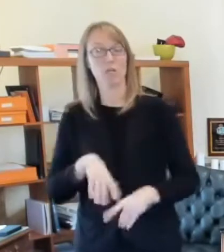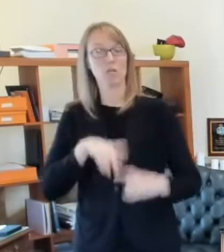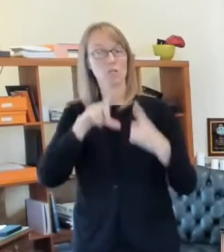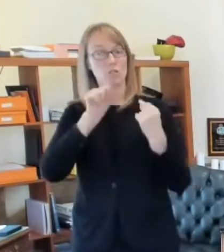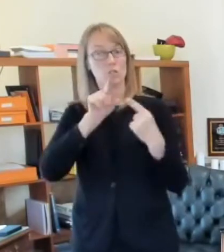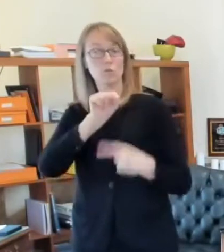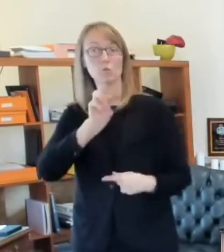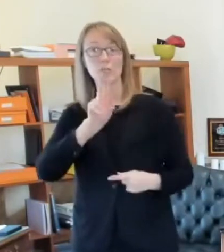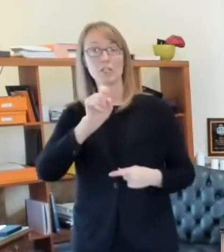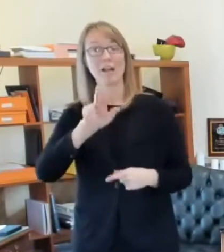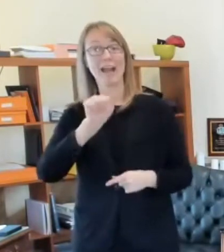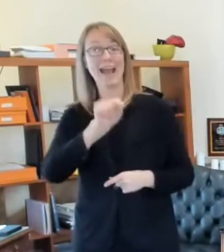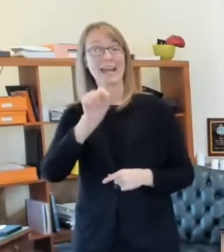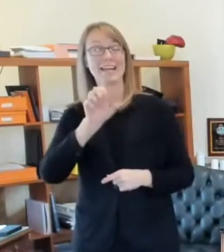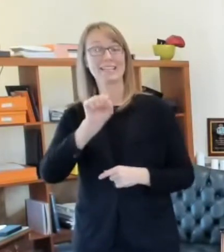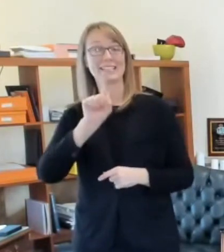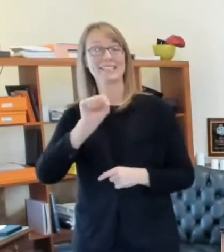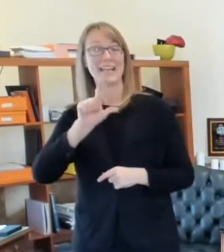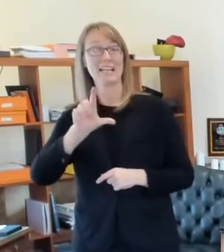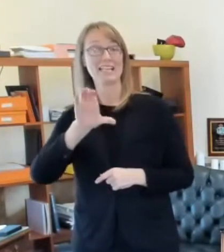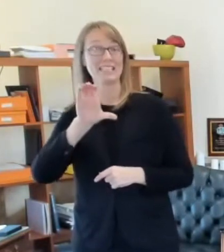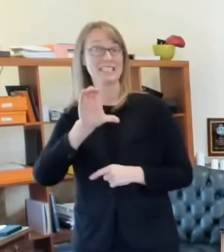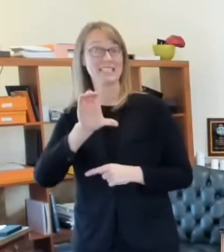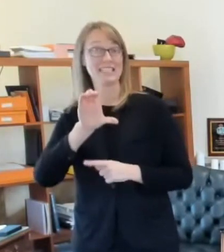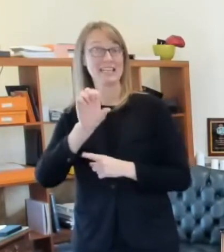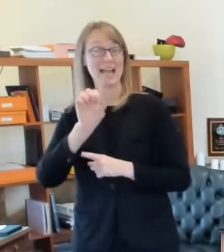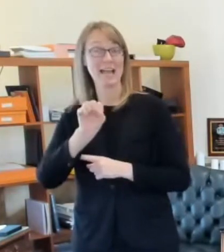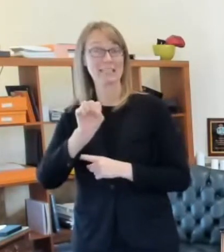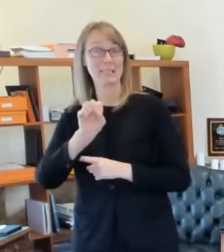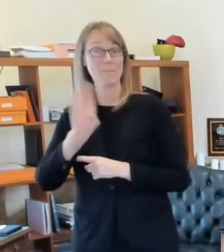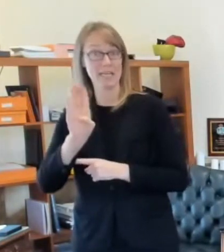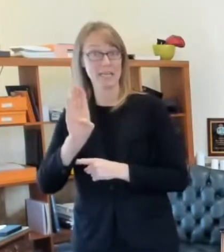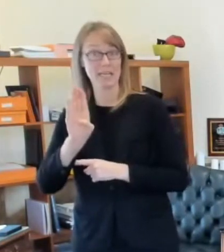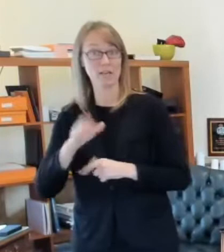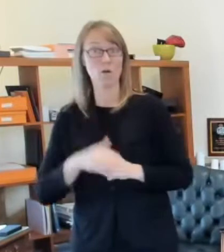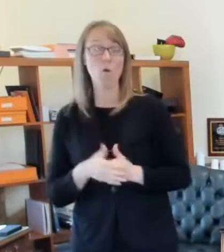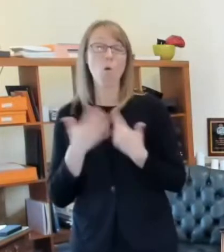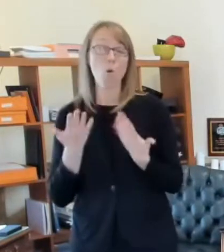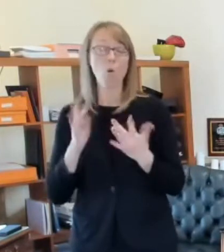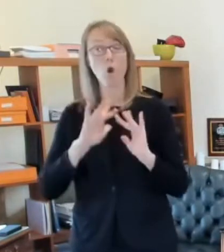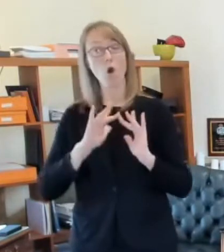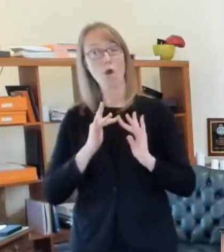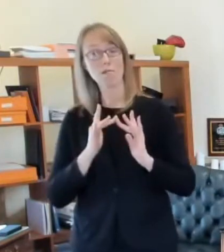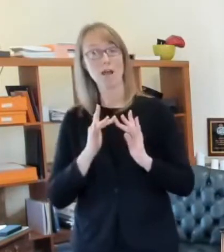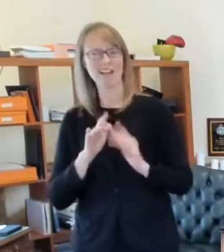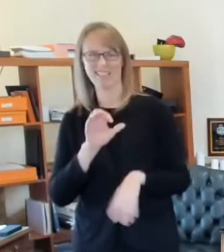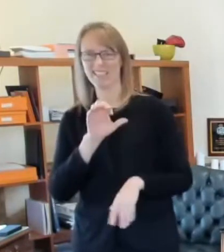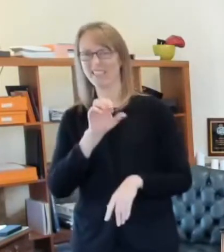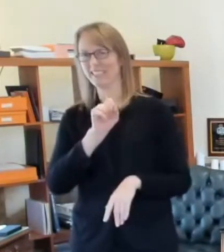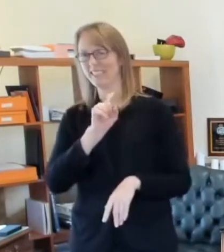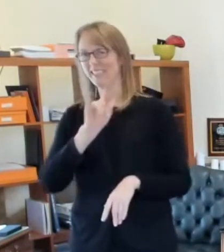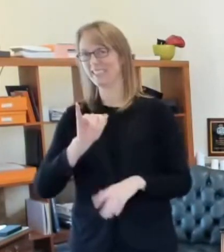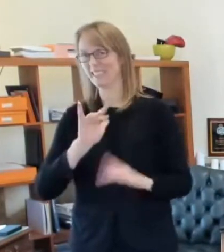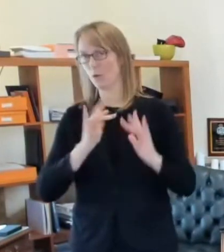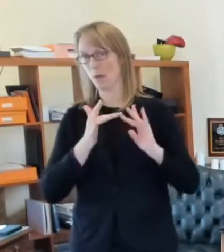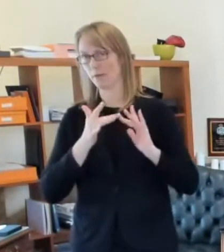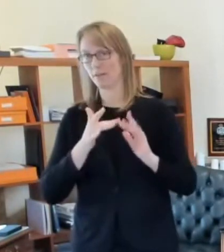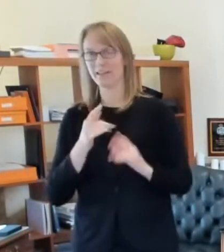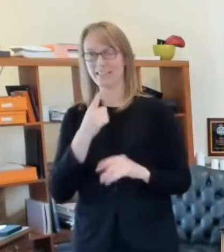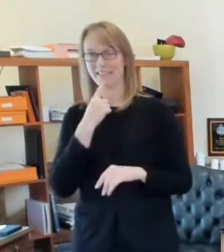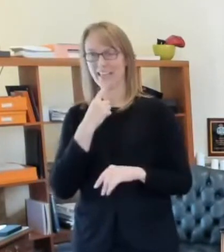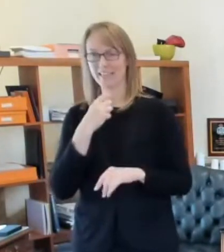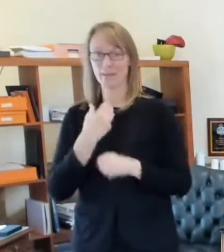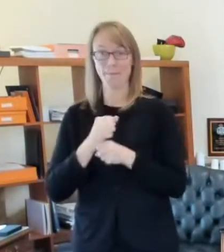at STLCSB, or you can go online on the city's website. It's right on the homepage. It's Make a